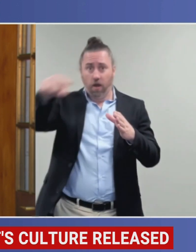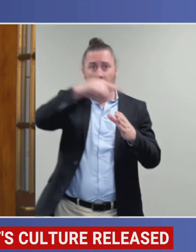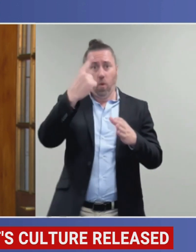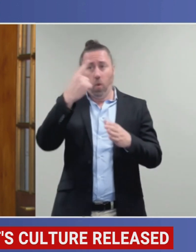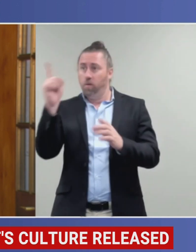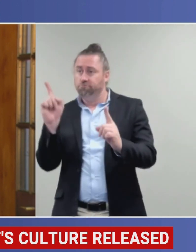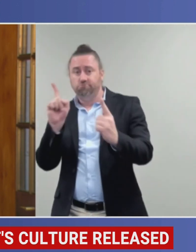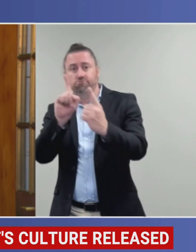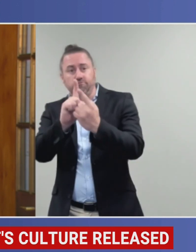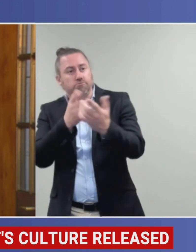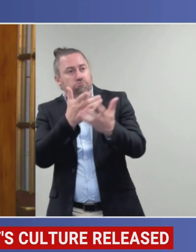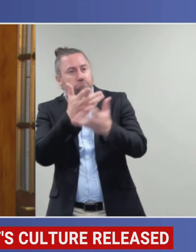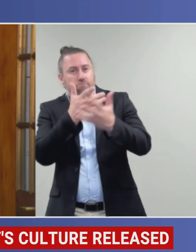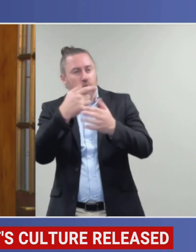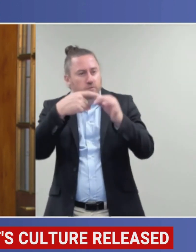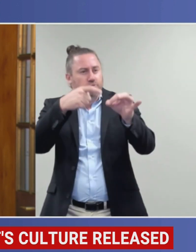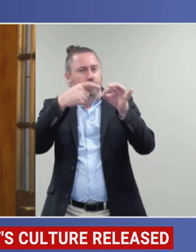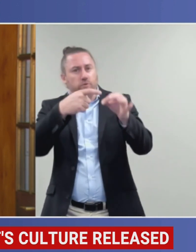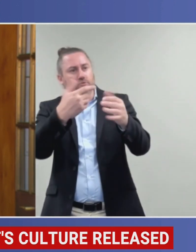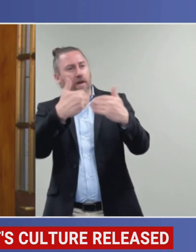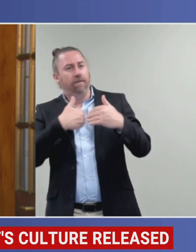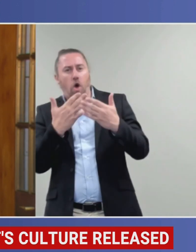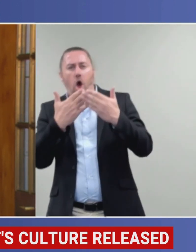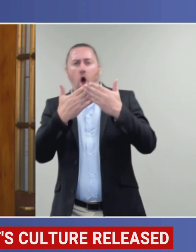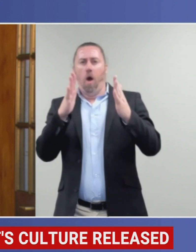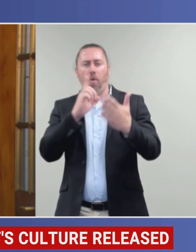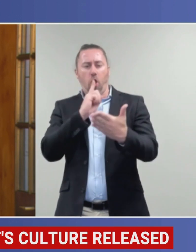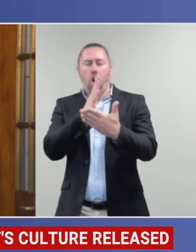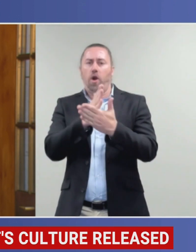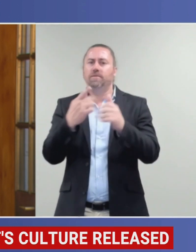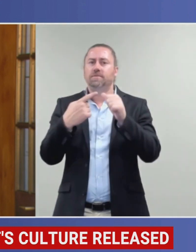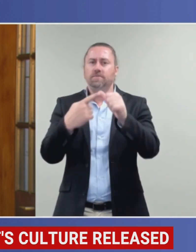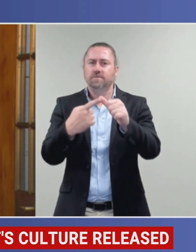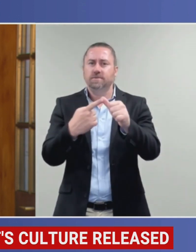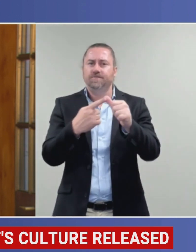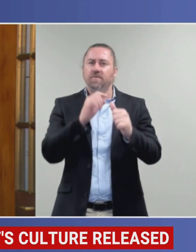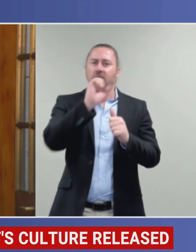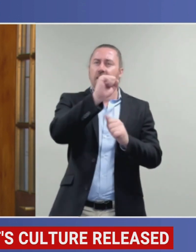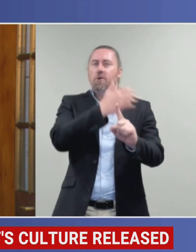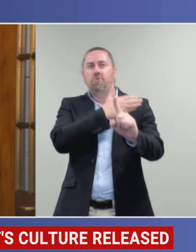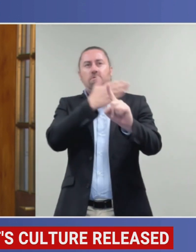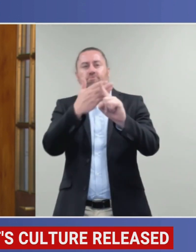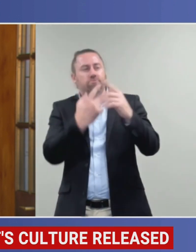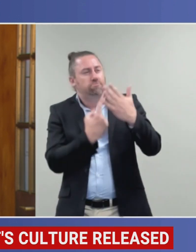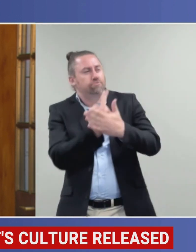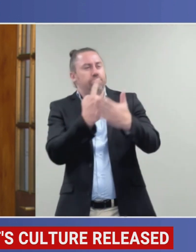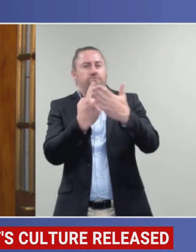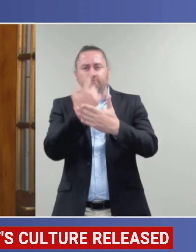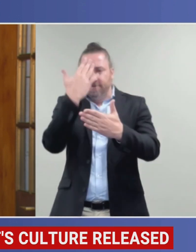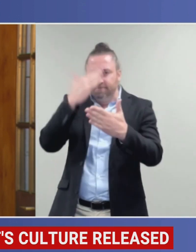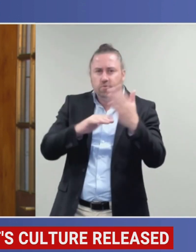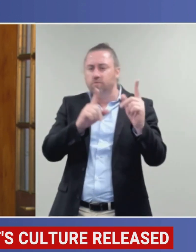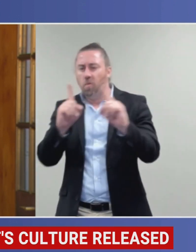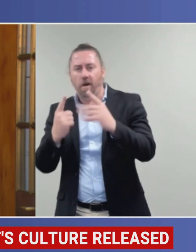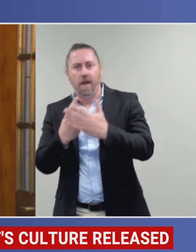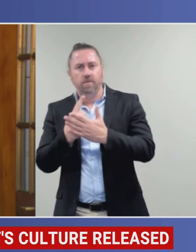well with the conduct of this review, sharing their experiences, telling their stories and, importantly, making their